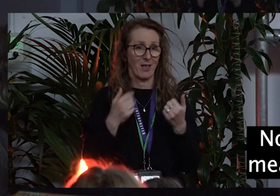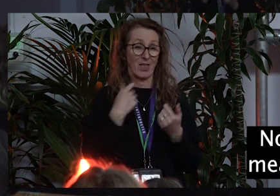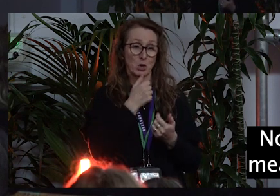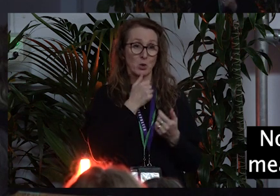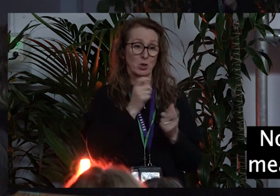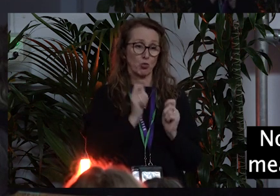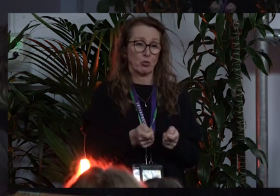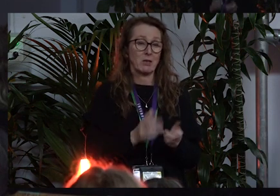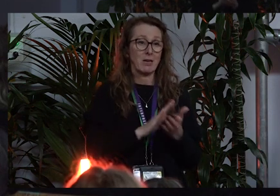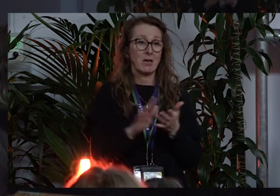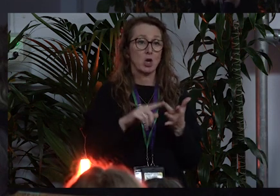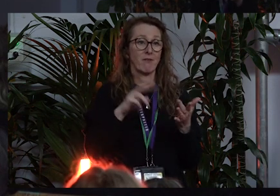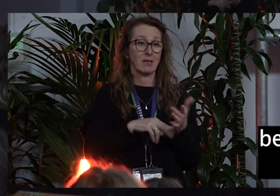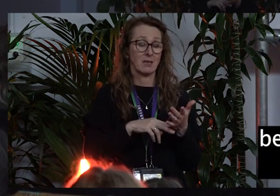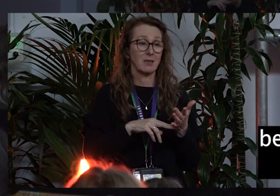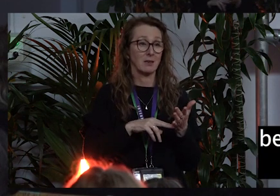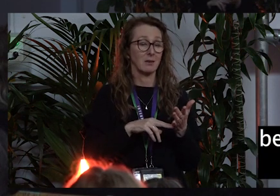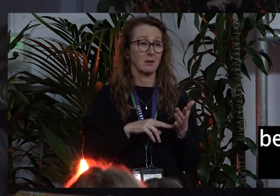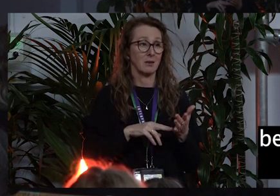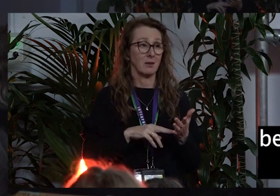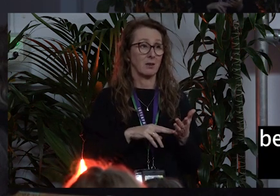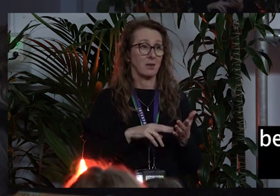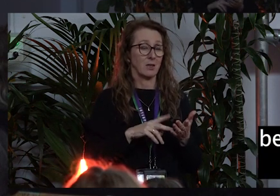with that has meant that it stopped, it then being